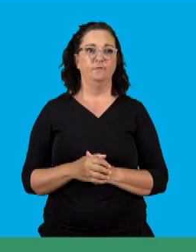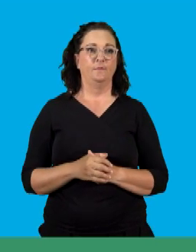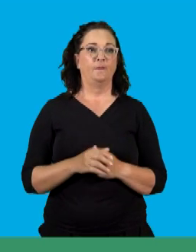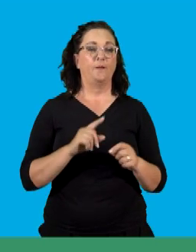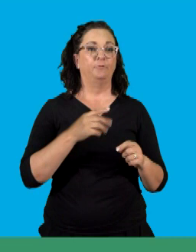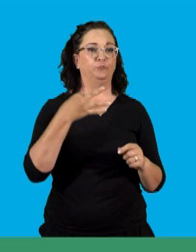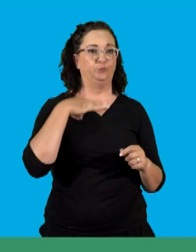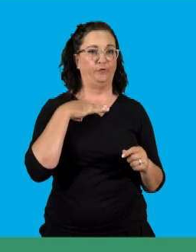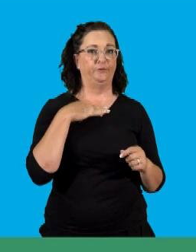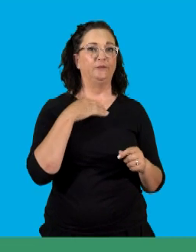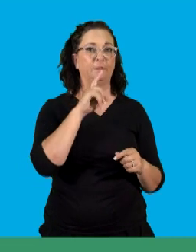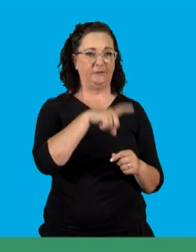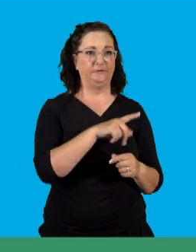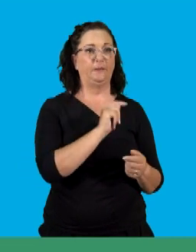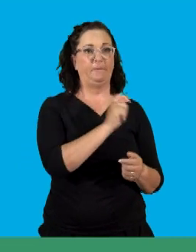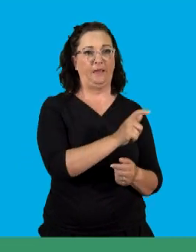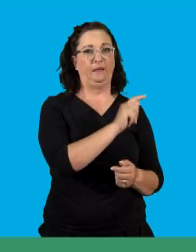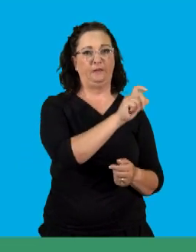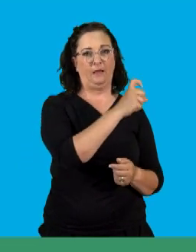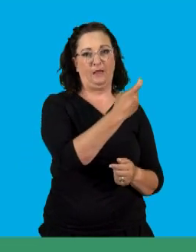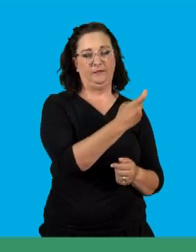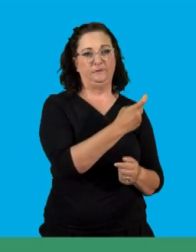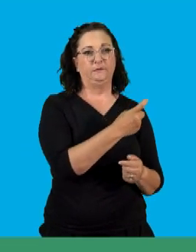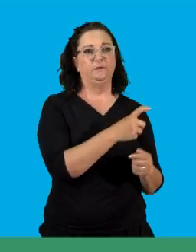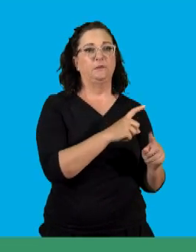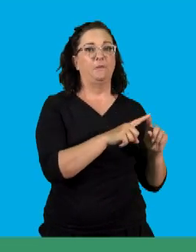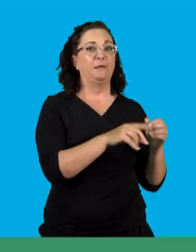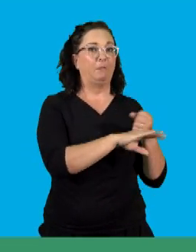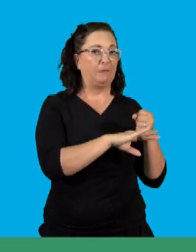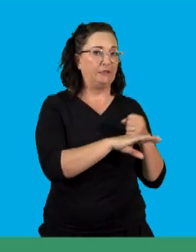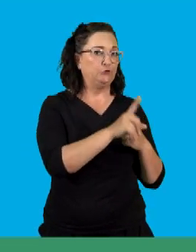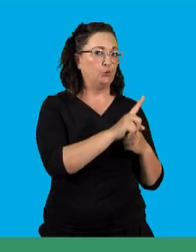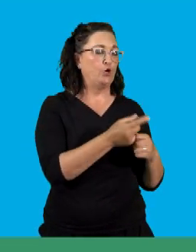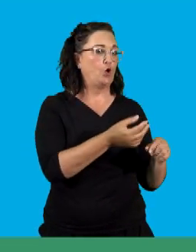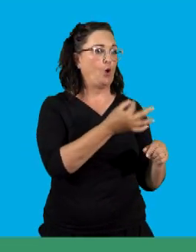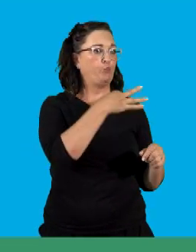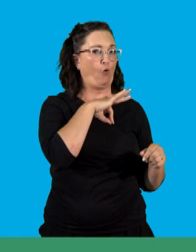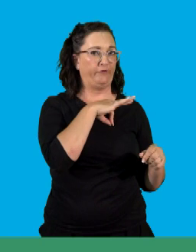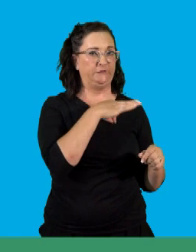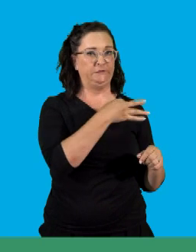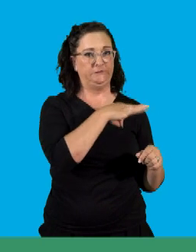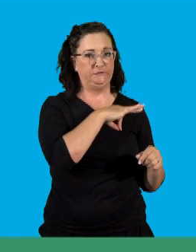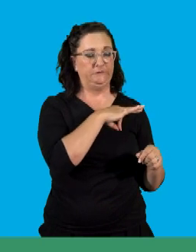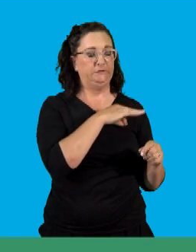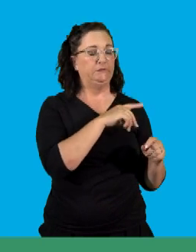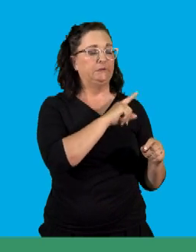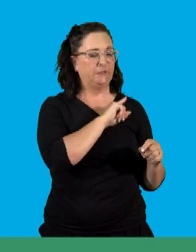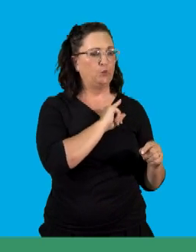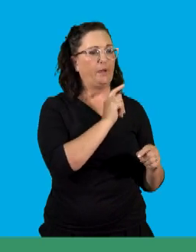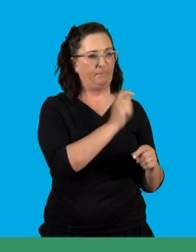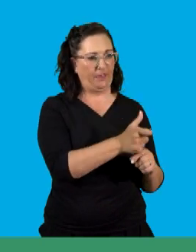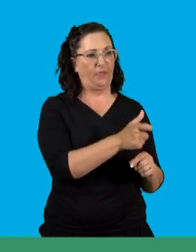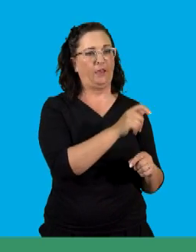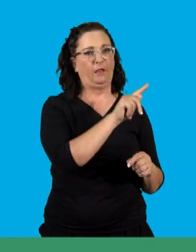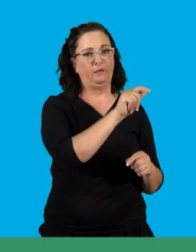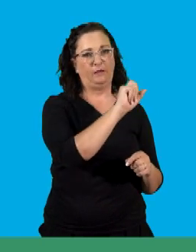are responsible for paying taxes based on their profit. So with profit companies, these companies, they pay